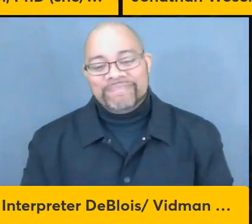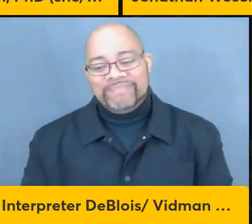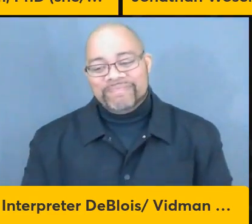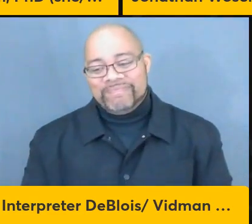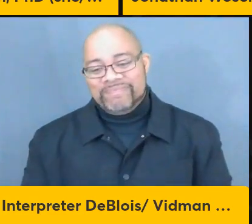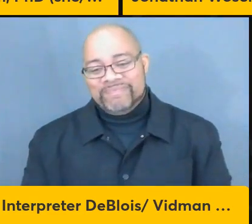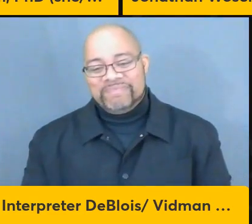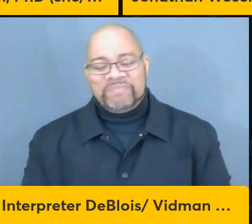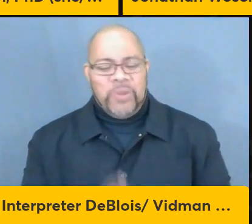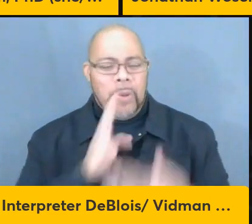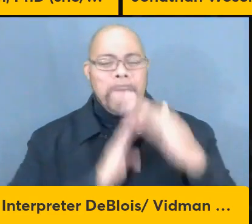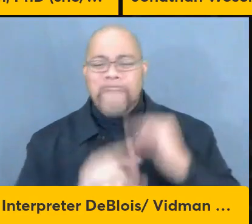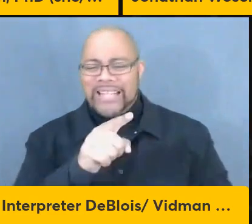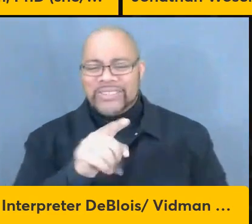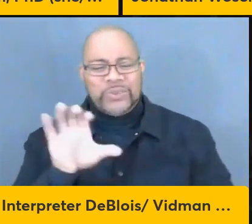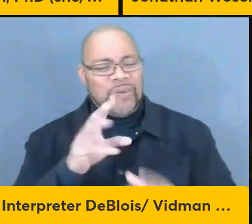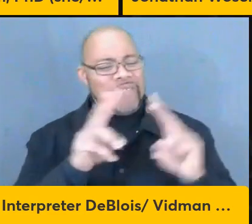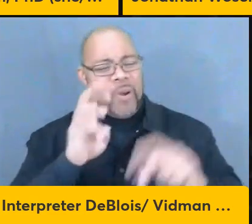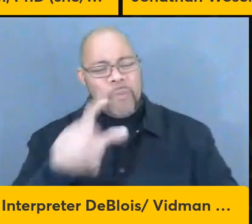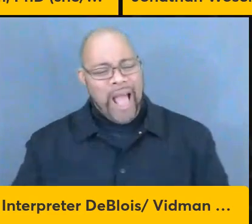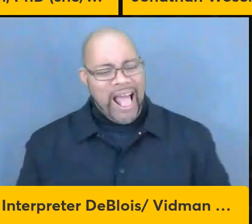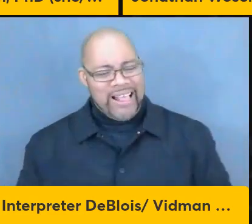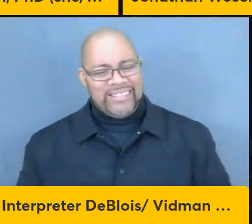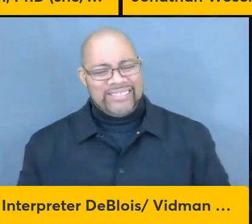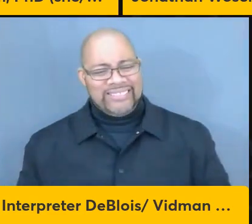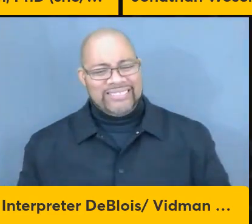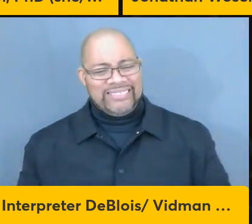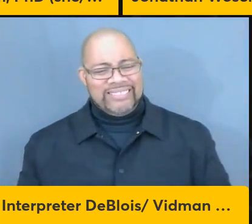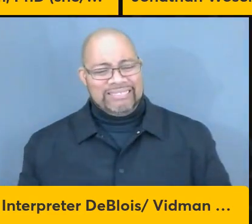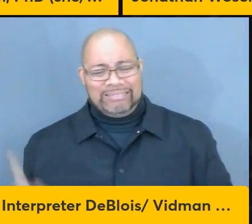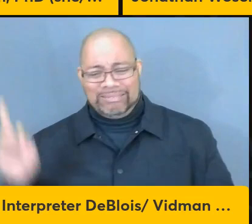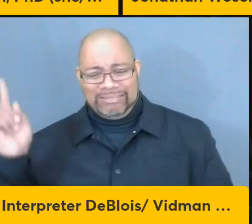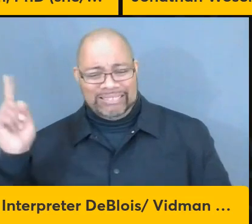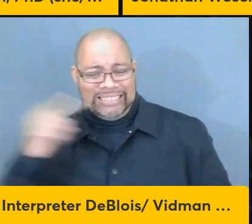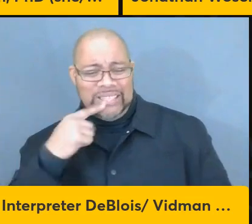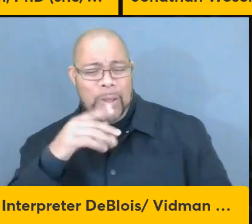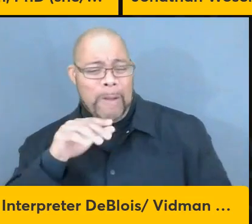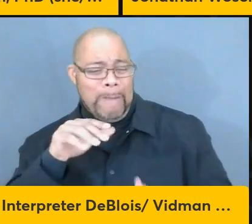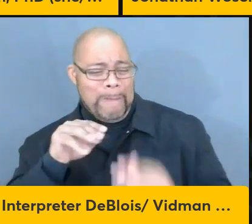You're being modest. You're doing so well. Chill.